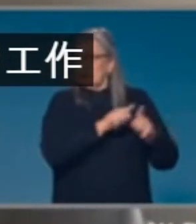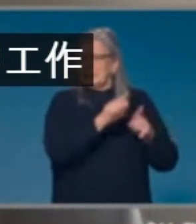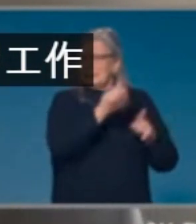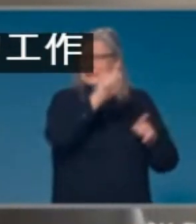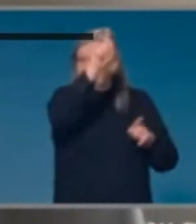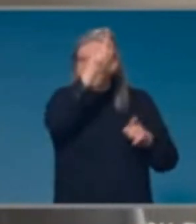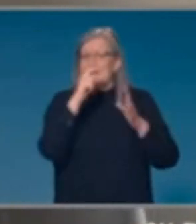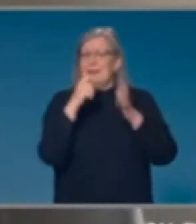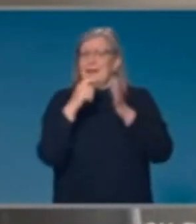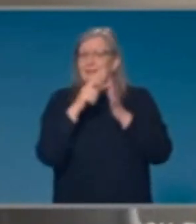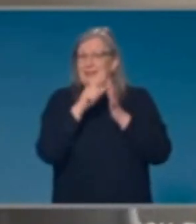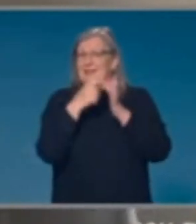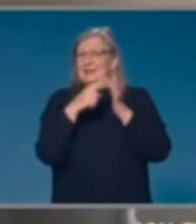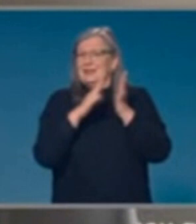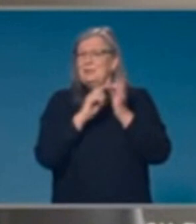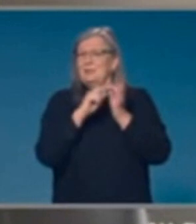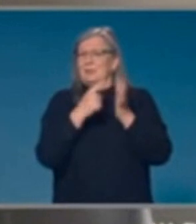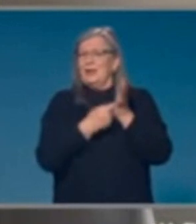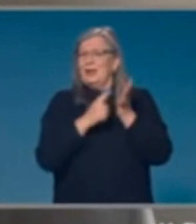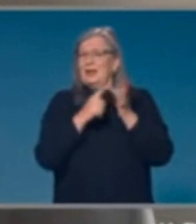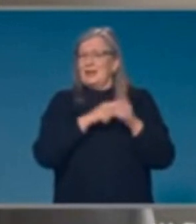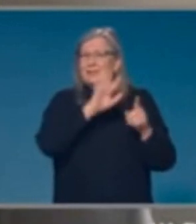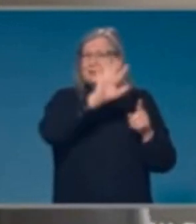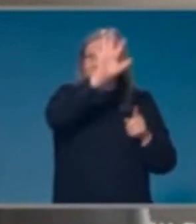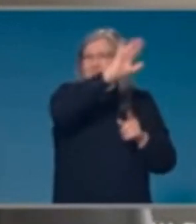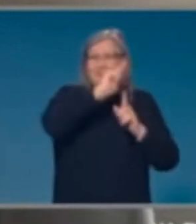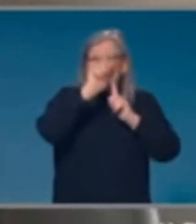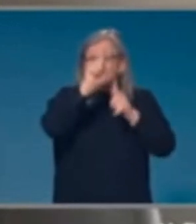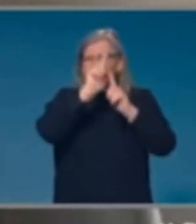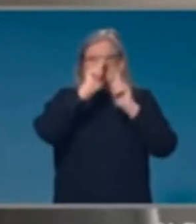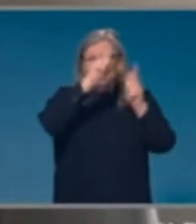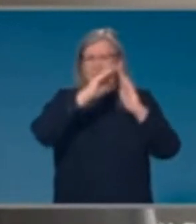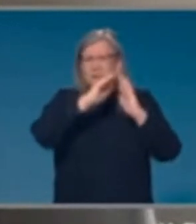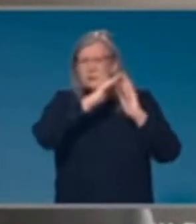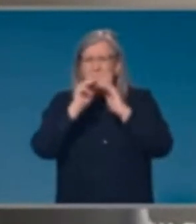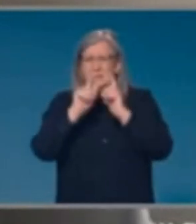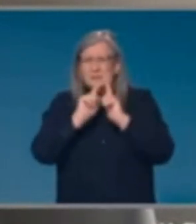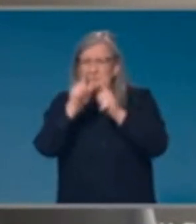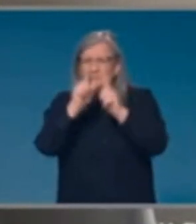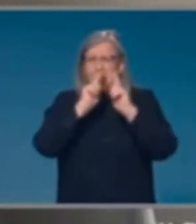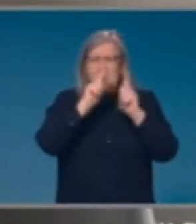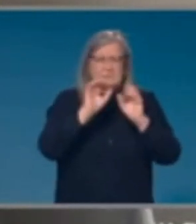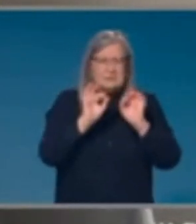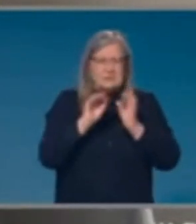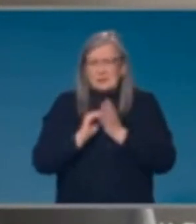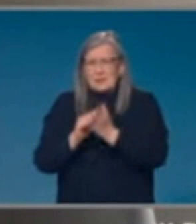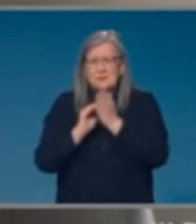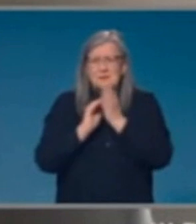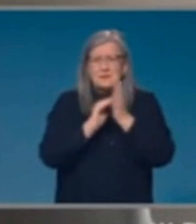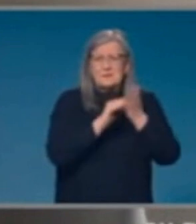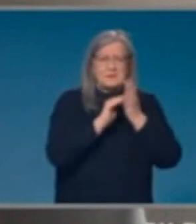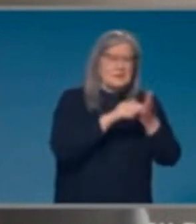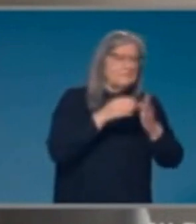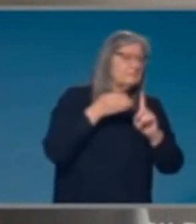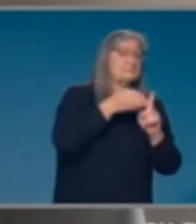to go community to community with tailored responses. And we have had, if we're honest,